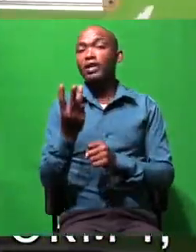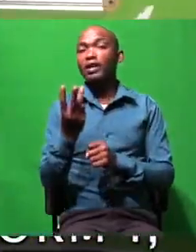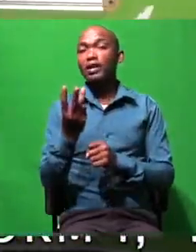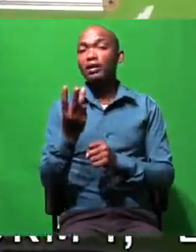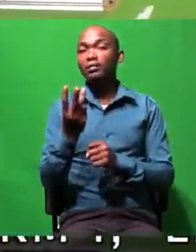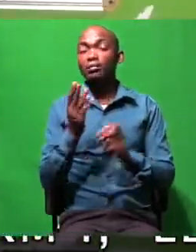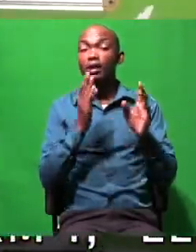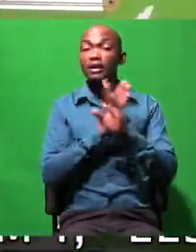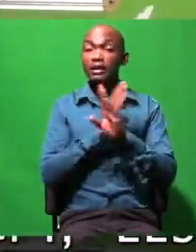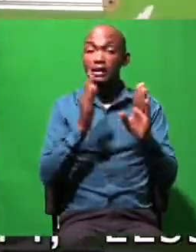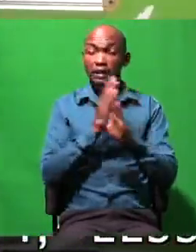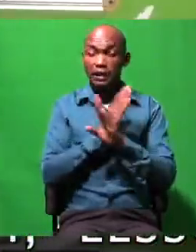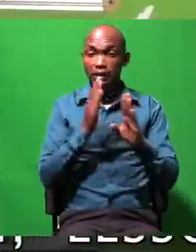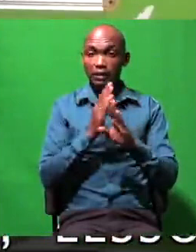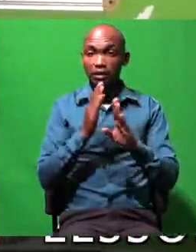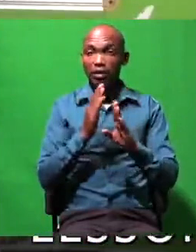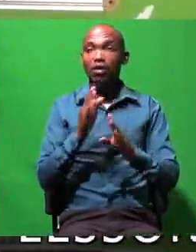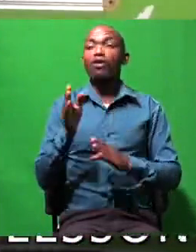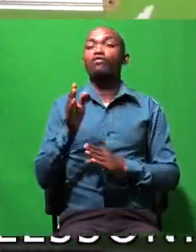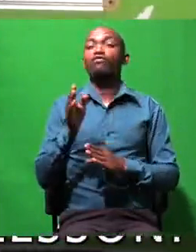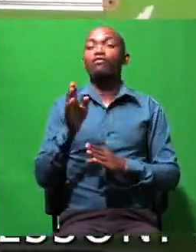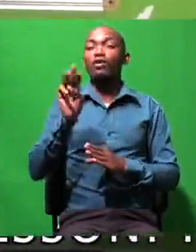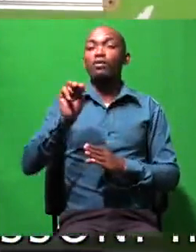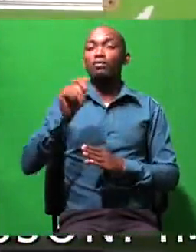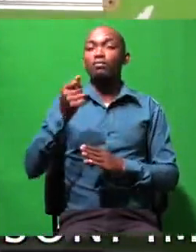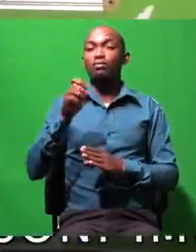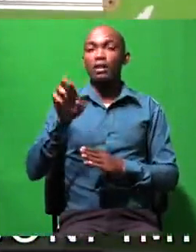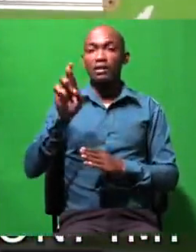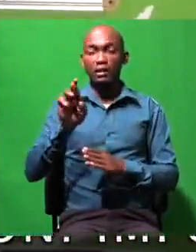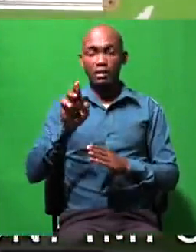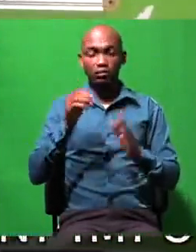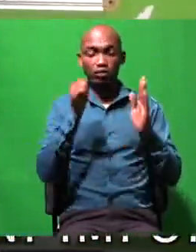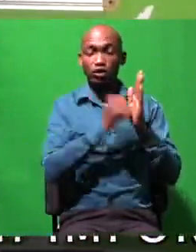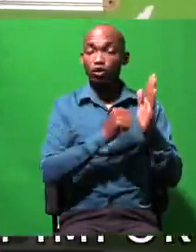states. There are three states of matter, which are solid,